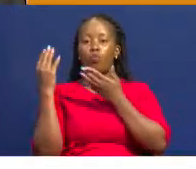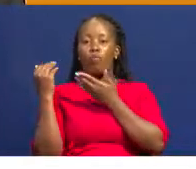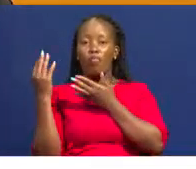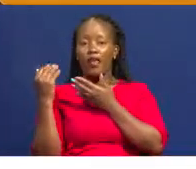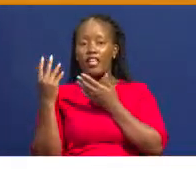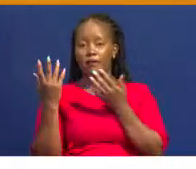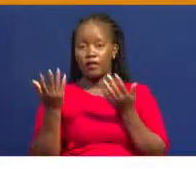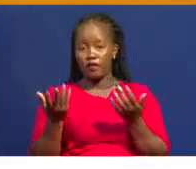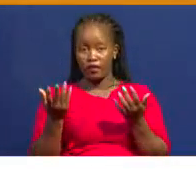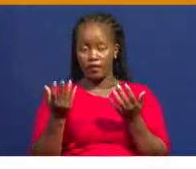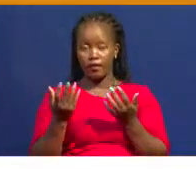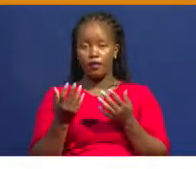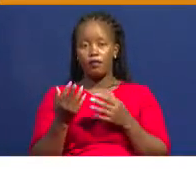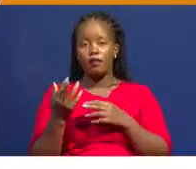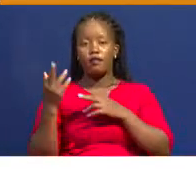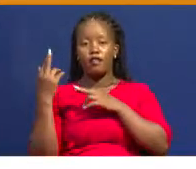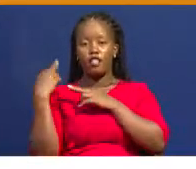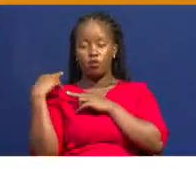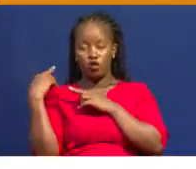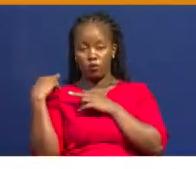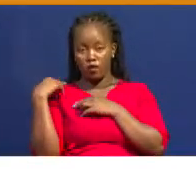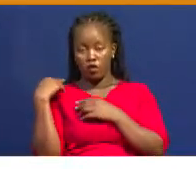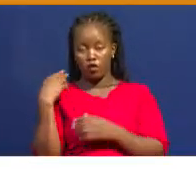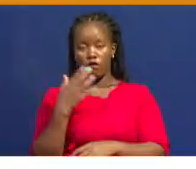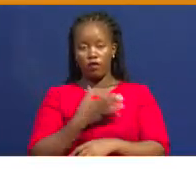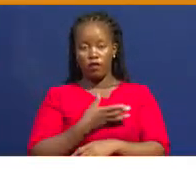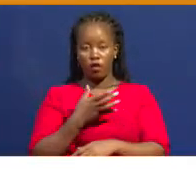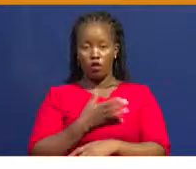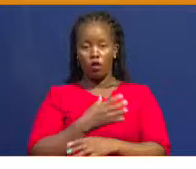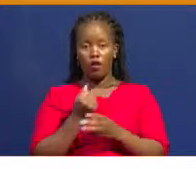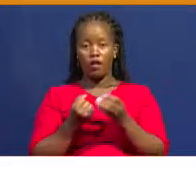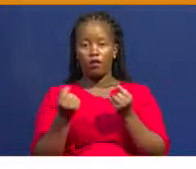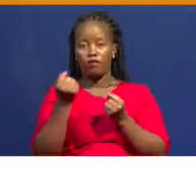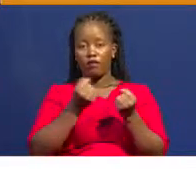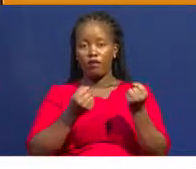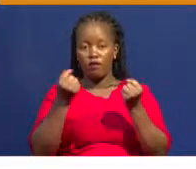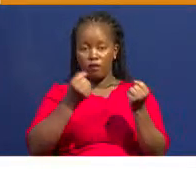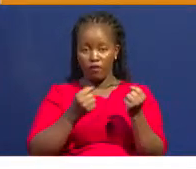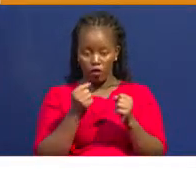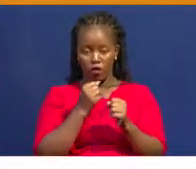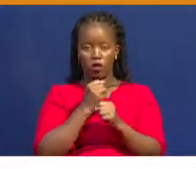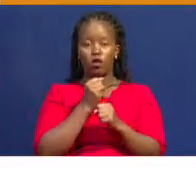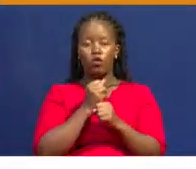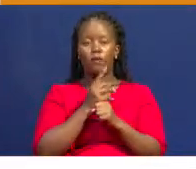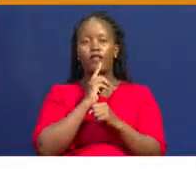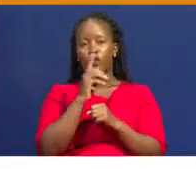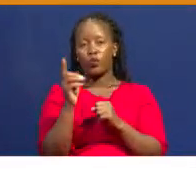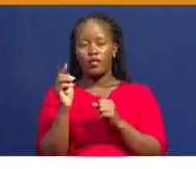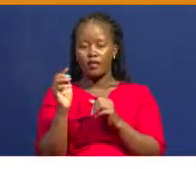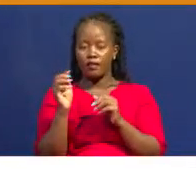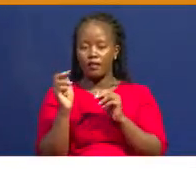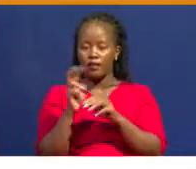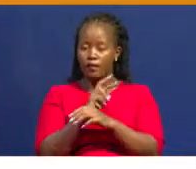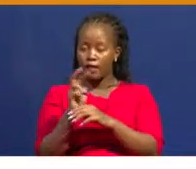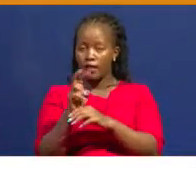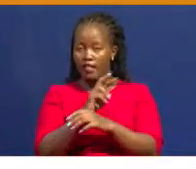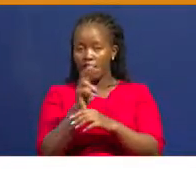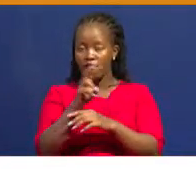is the prerogative of the owner of the vehicle to present his or her vehicle to the inspection. The law does